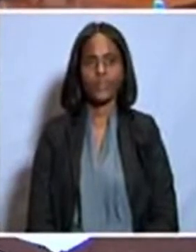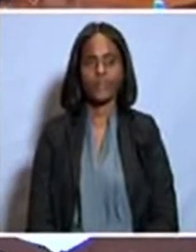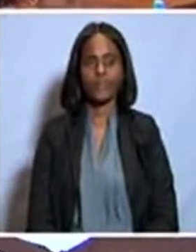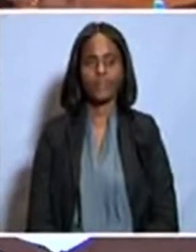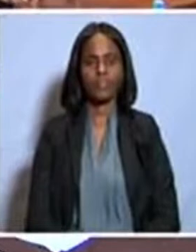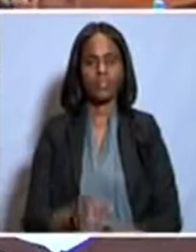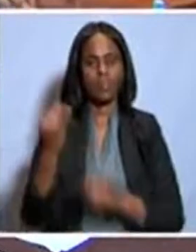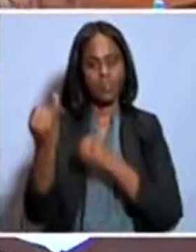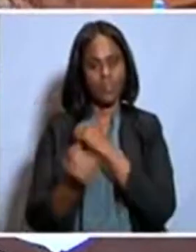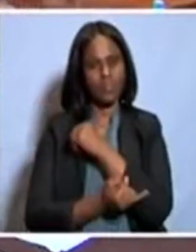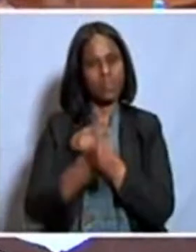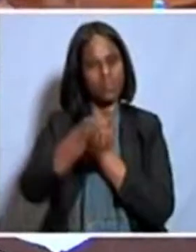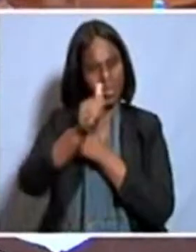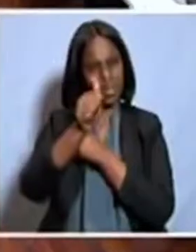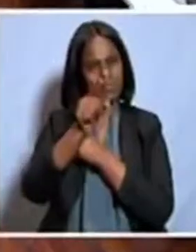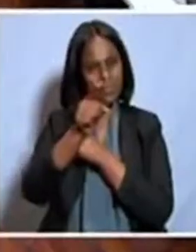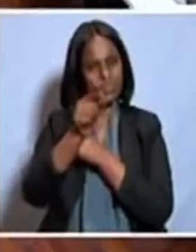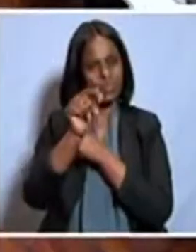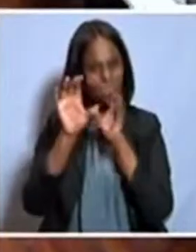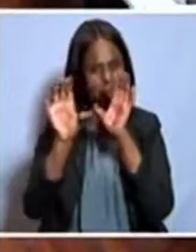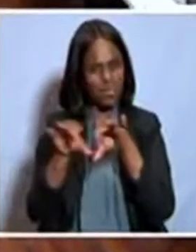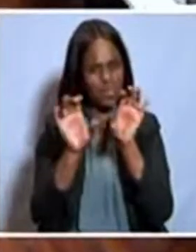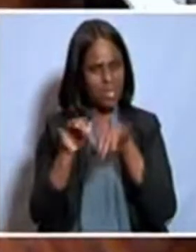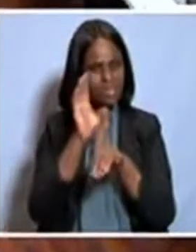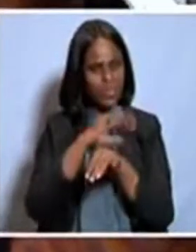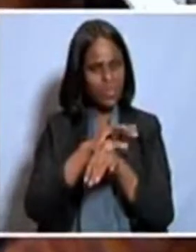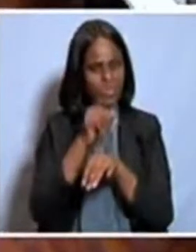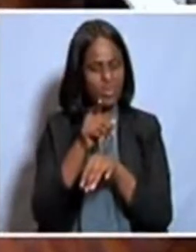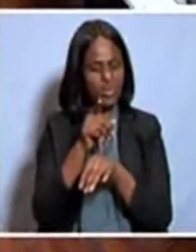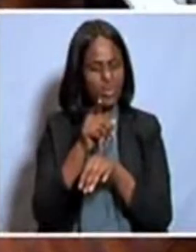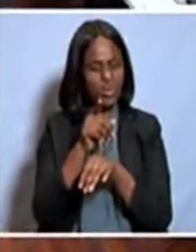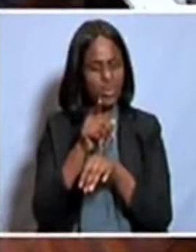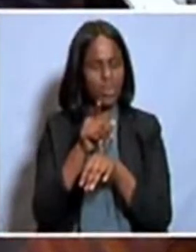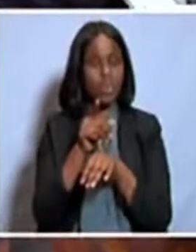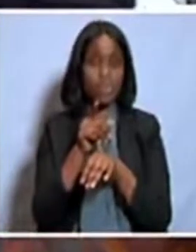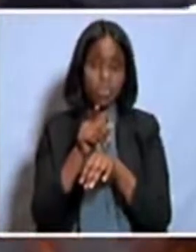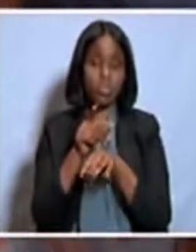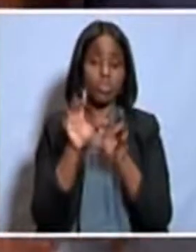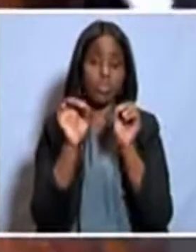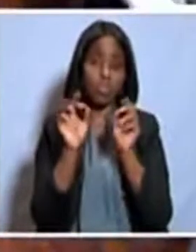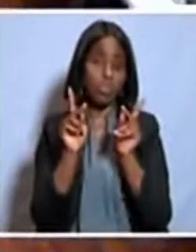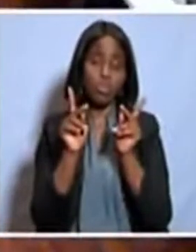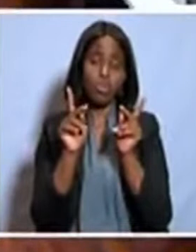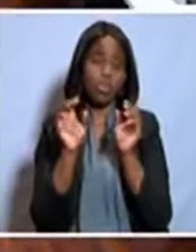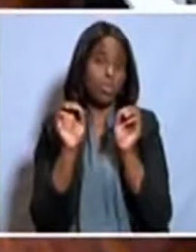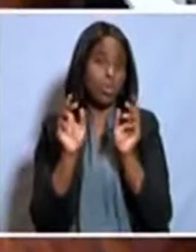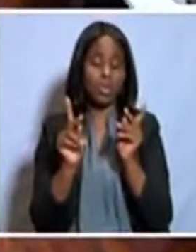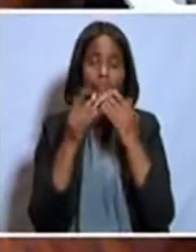Did you introduce yourself? You did? Oh, okay. Thank